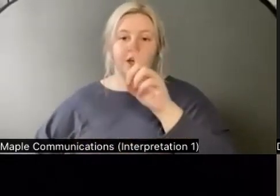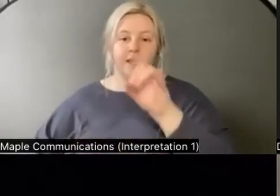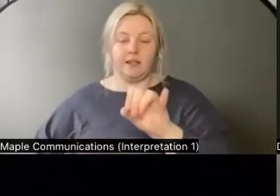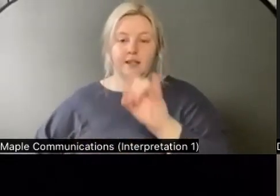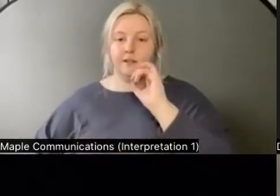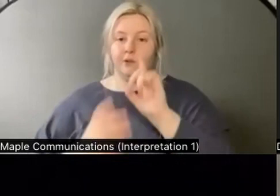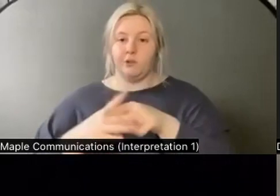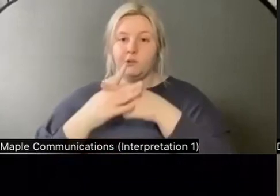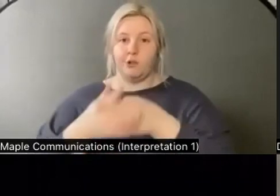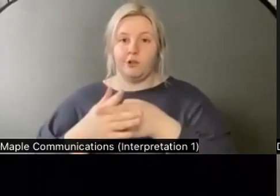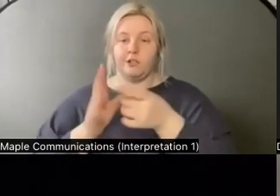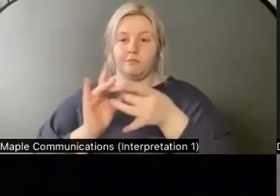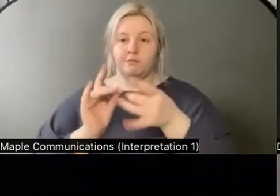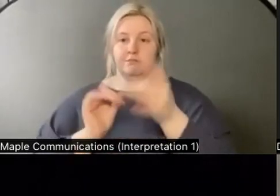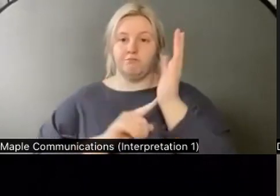yeah.